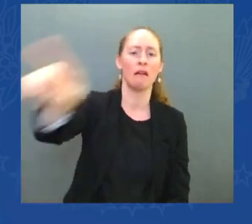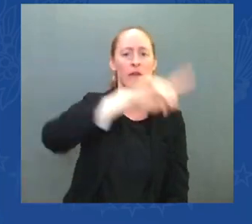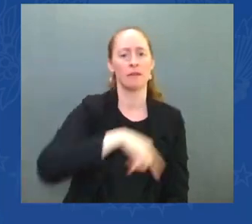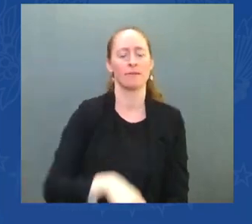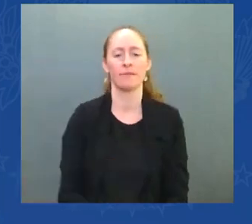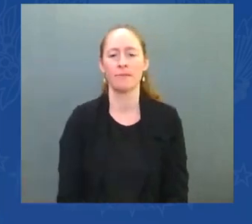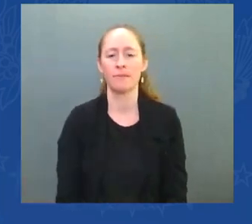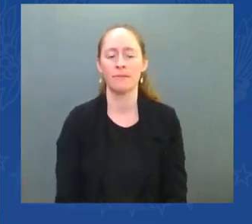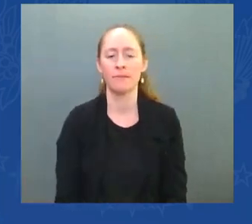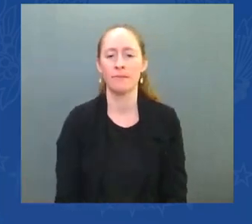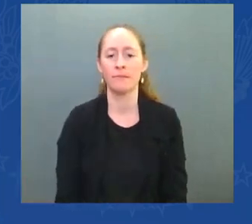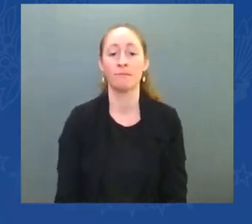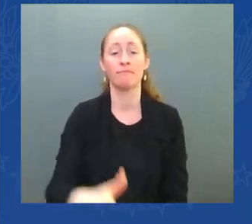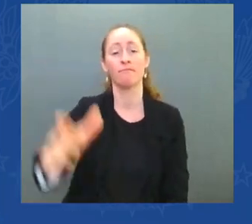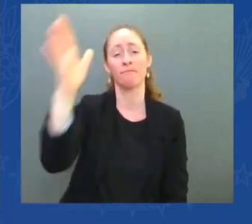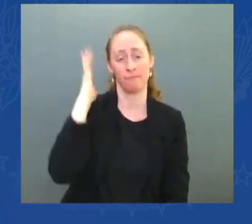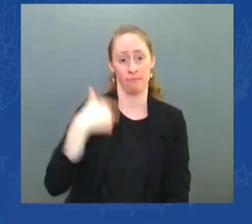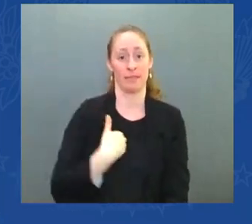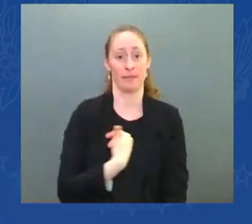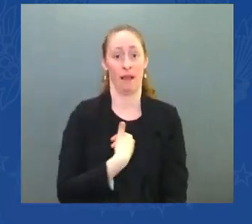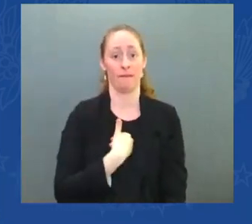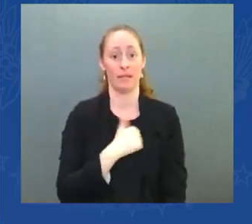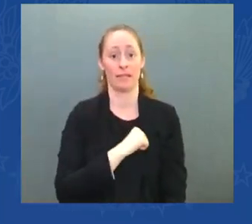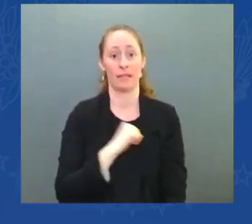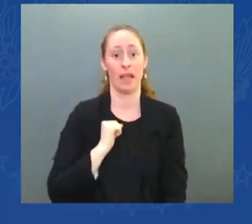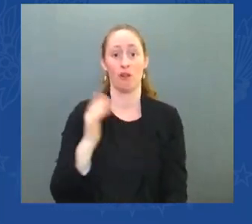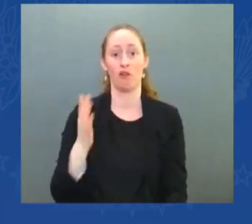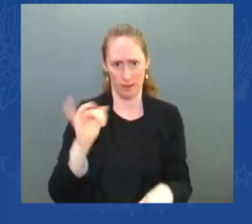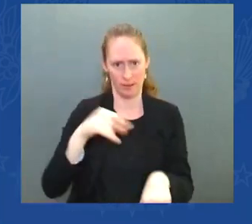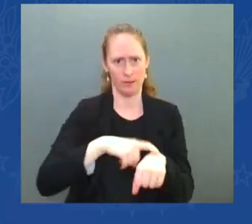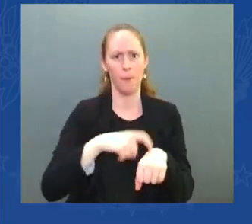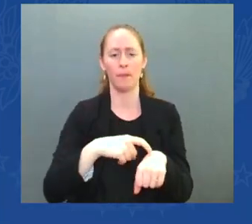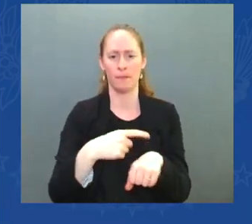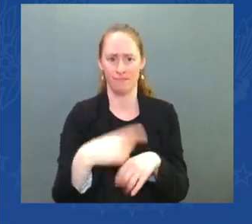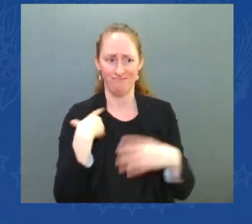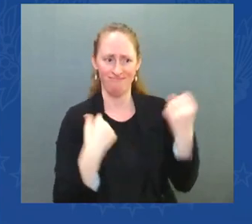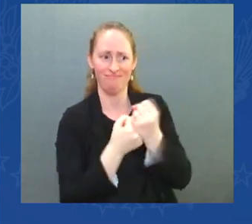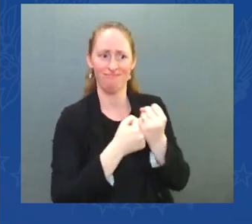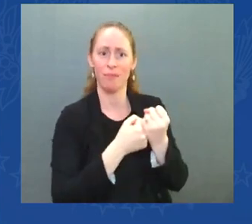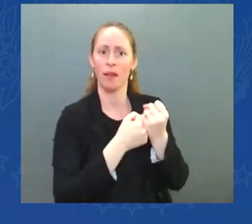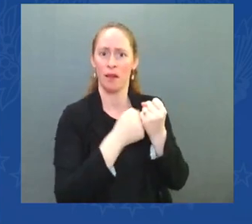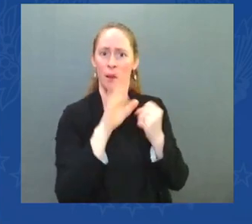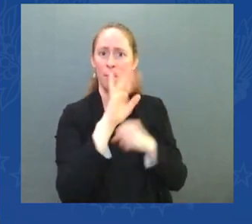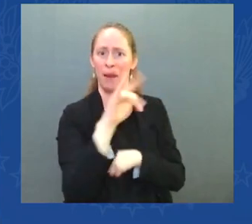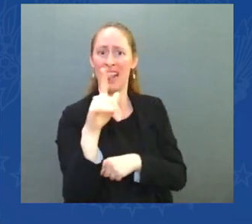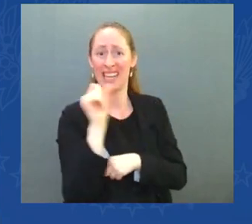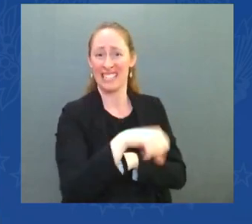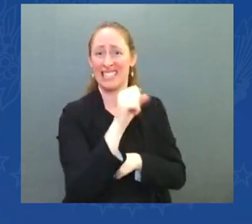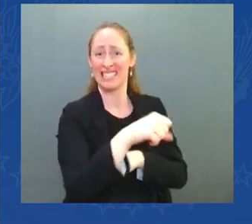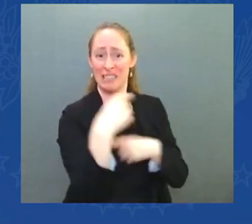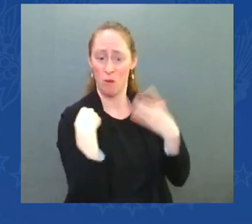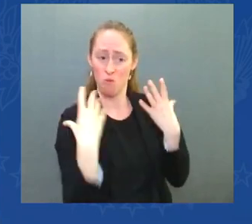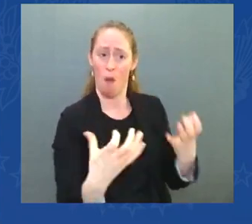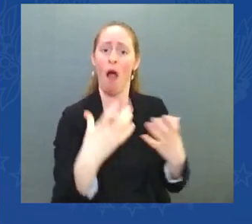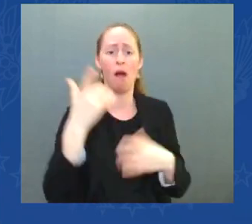bill to manufacture and end the manufacturing, of sale of ghost guns. And it is why we are here